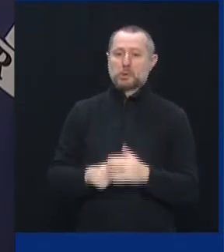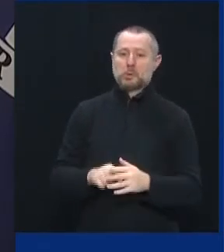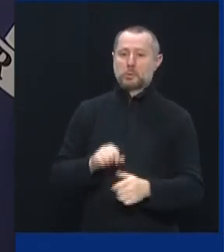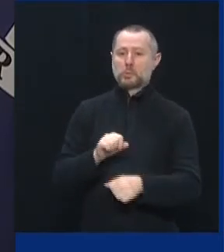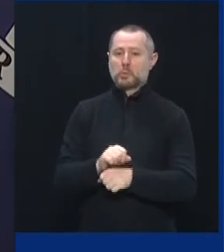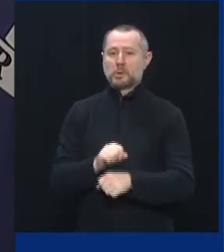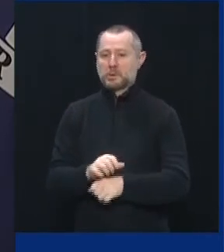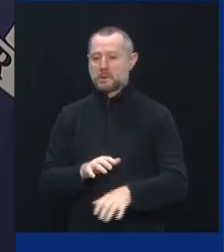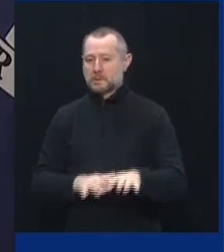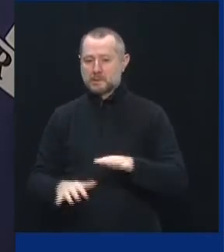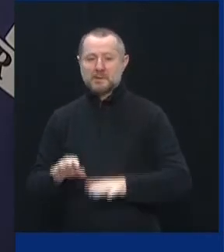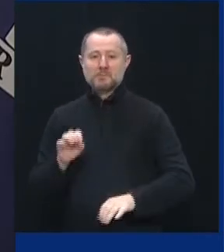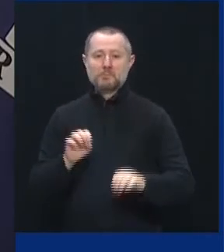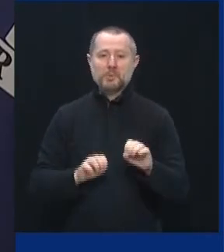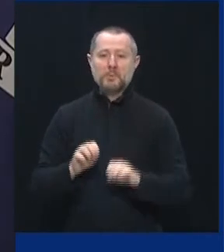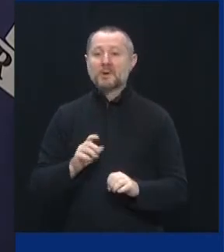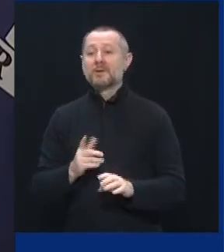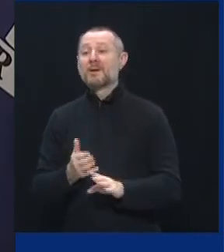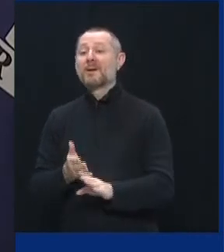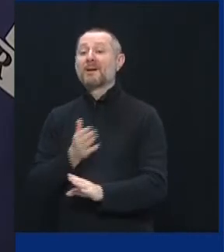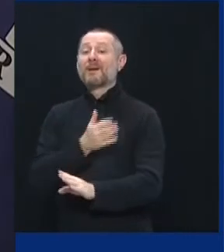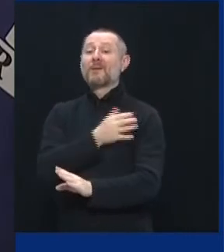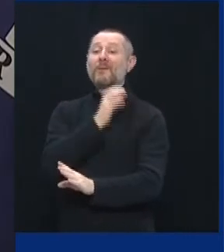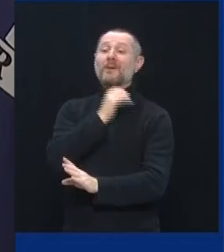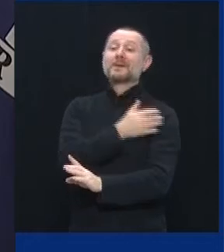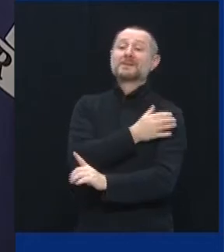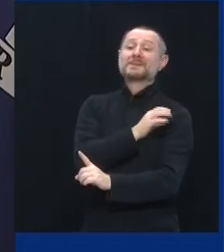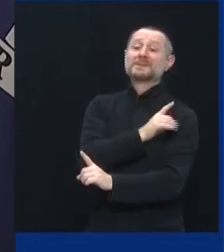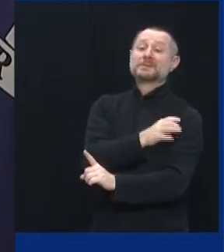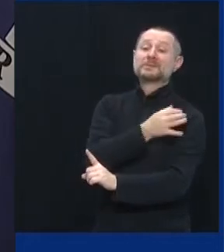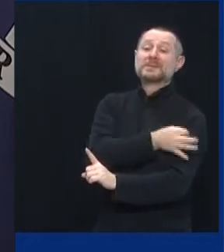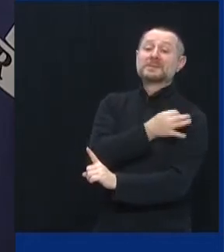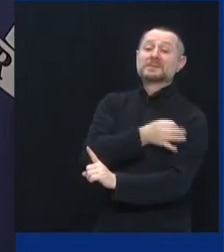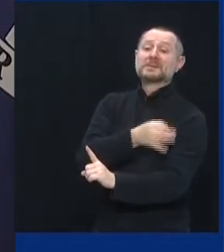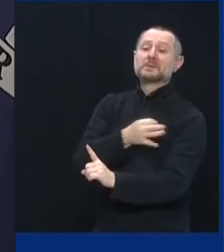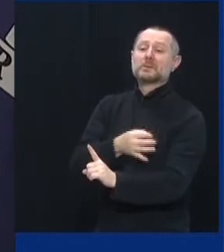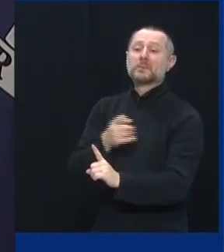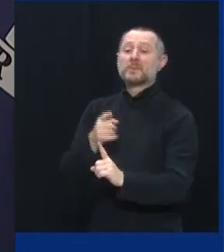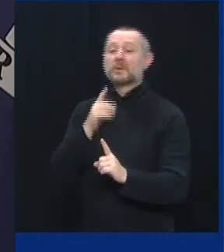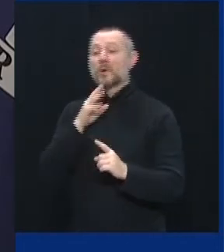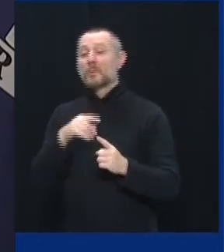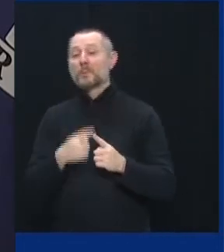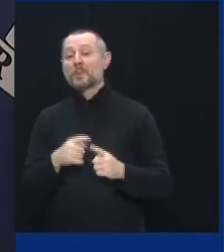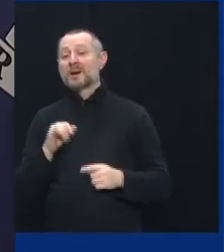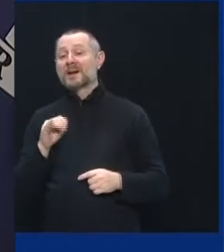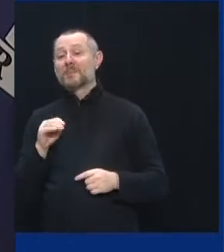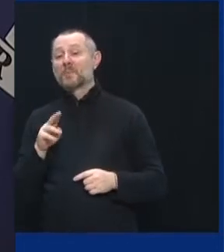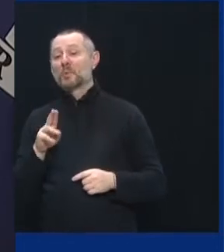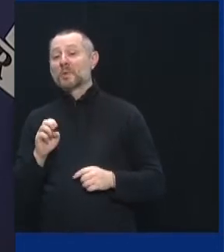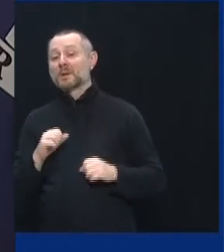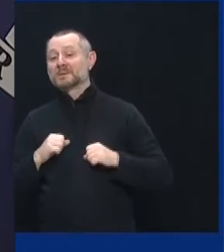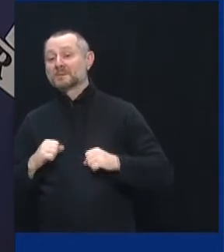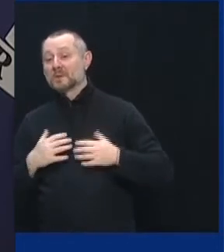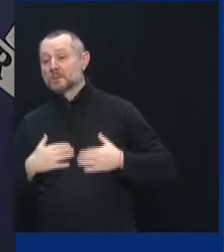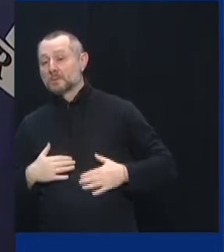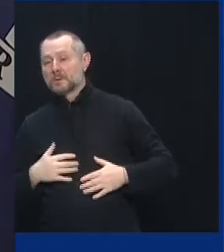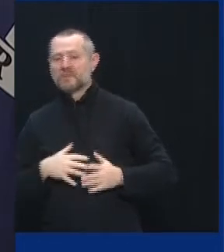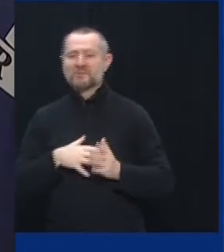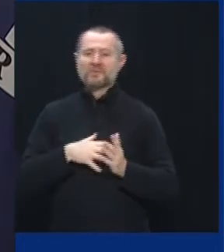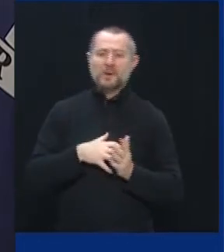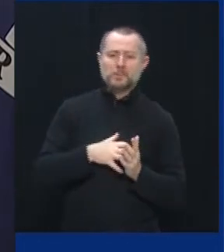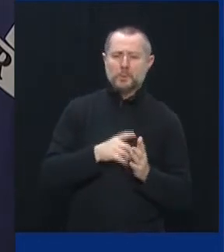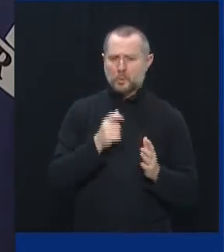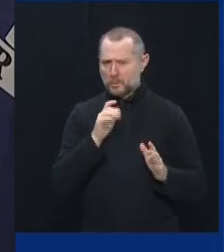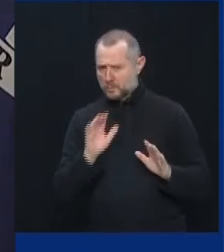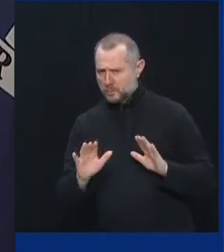the CDC made. When you talk about immune compromised, the question is, what do